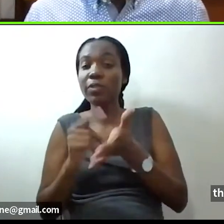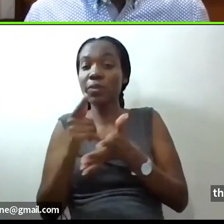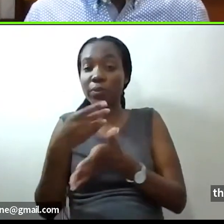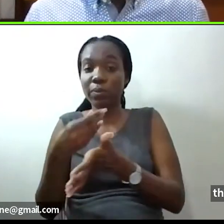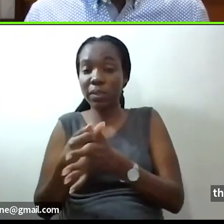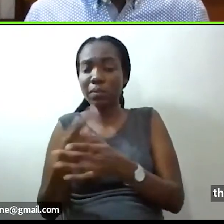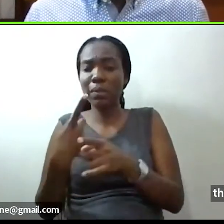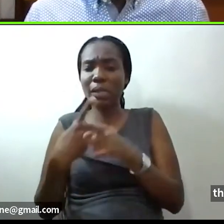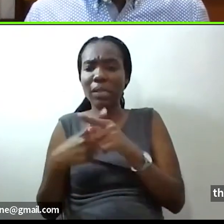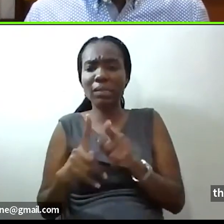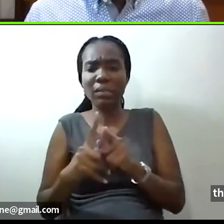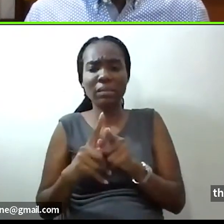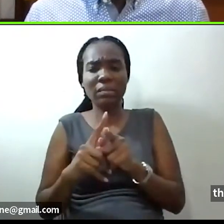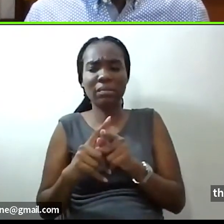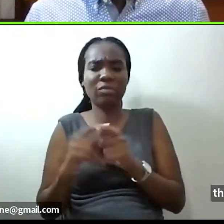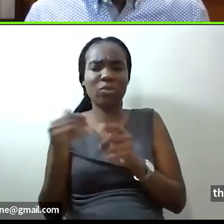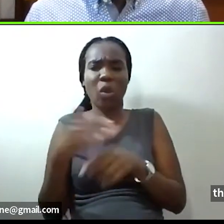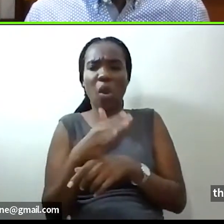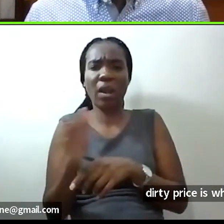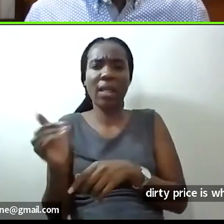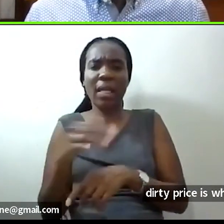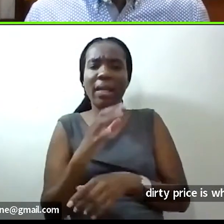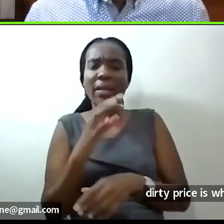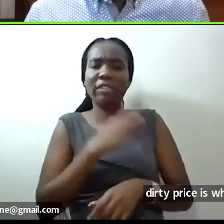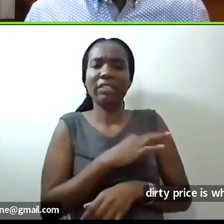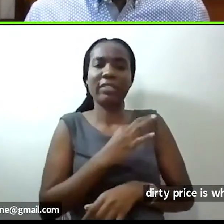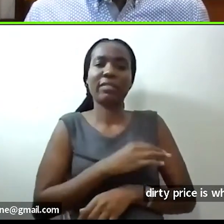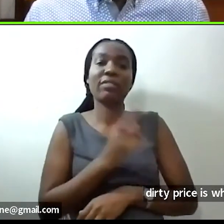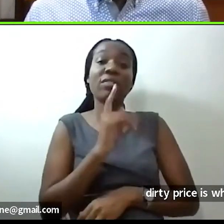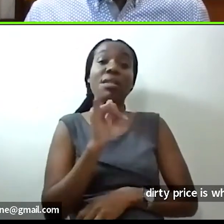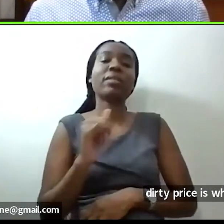interest. That's the difference.